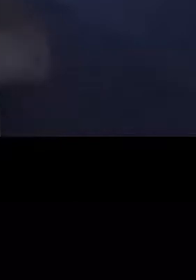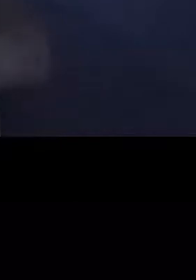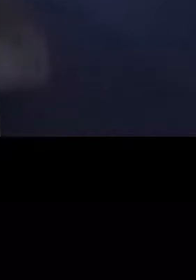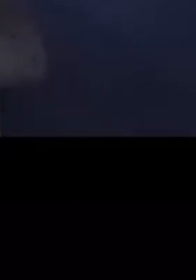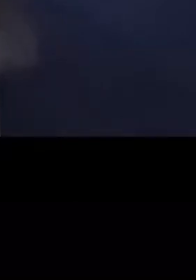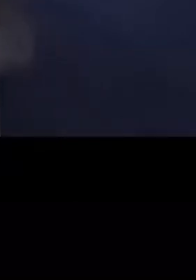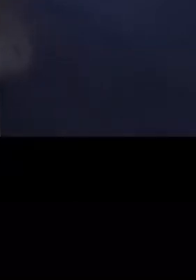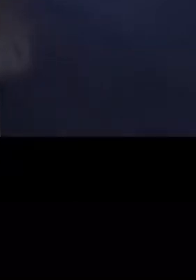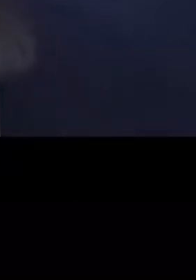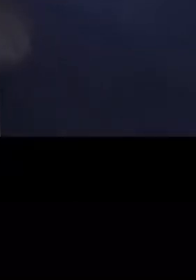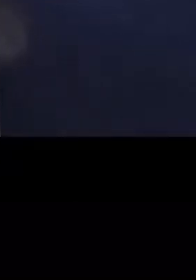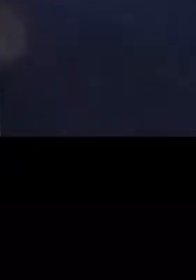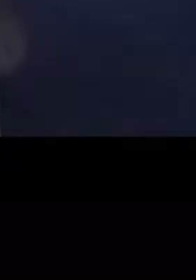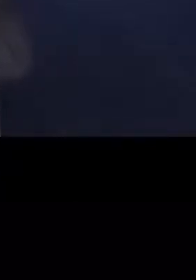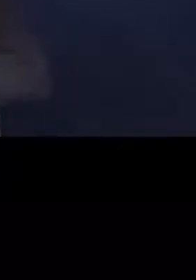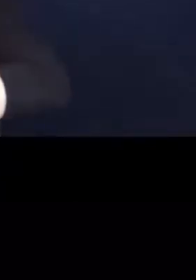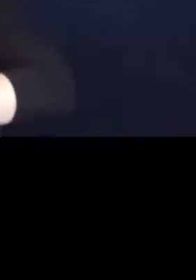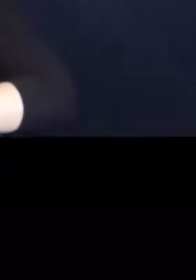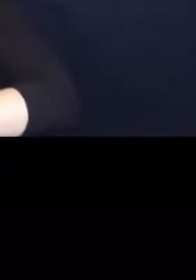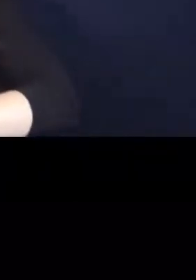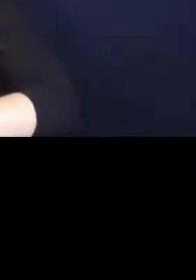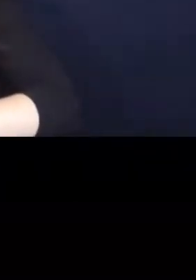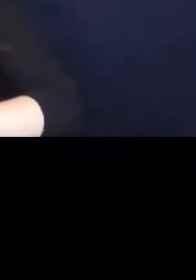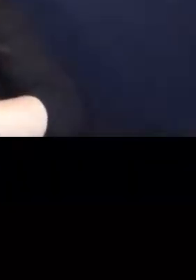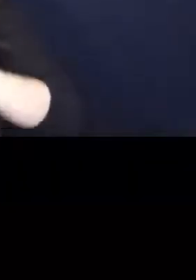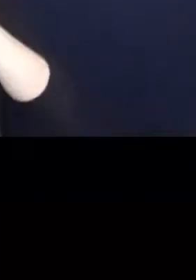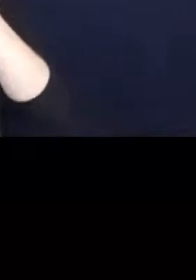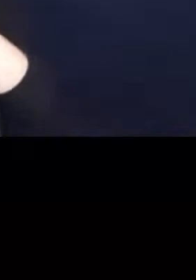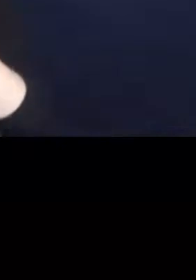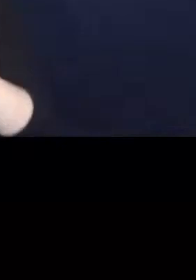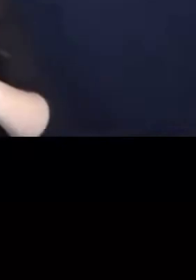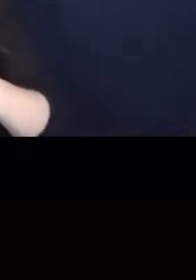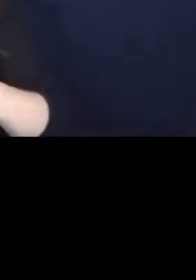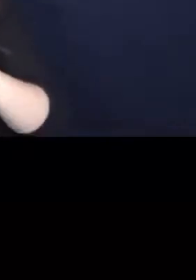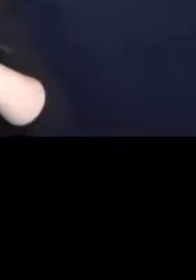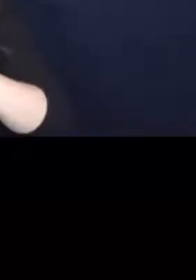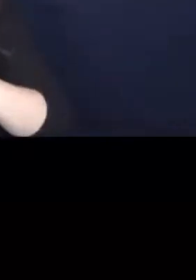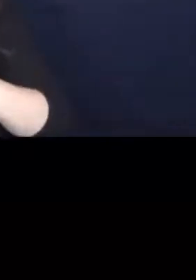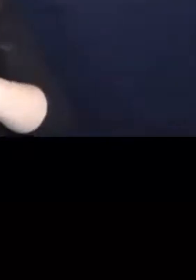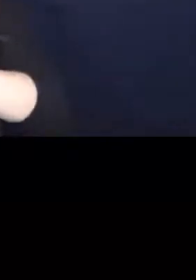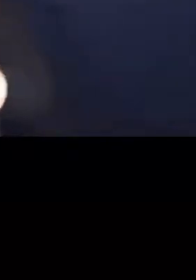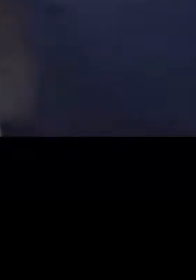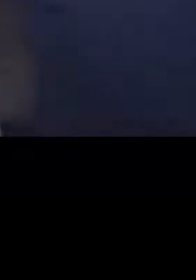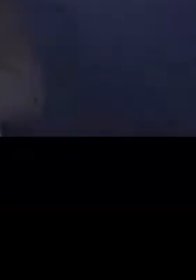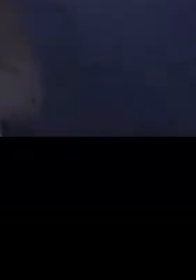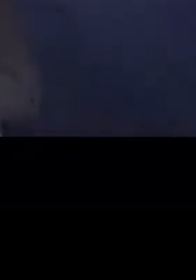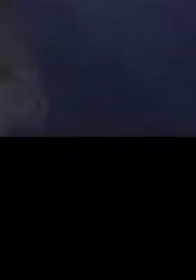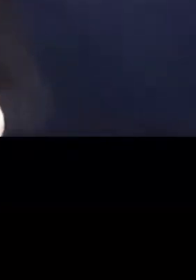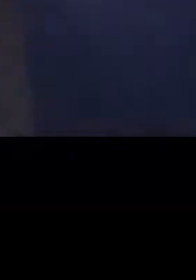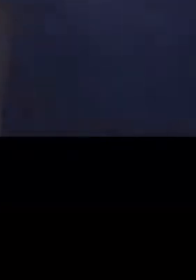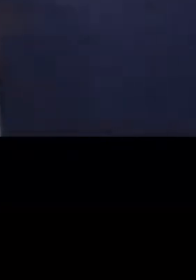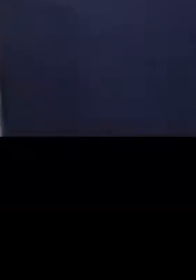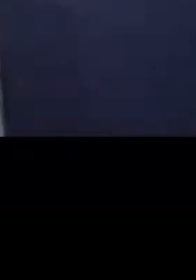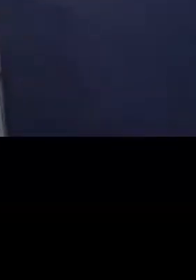things like social haptic communication, it is delivered by applying pressure typically to someone's back or other parts of the